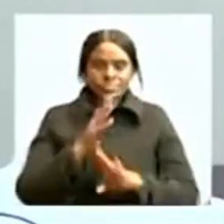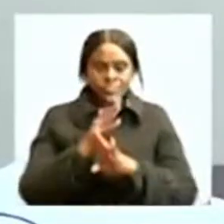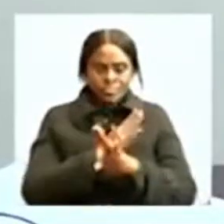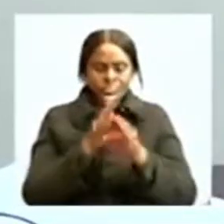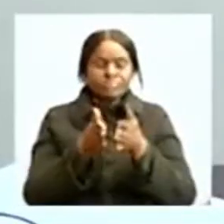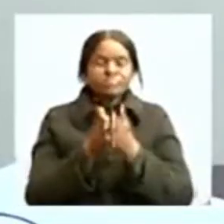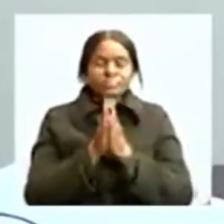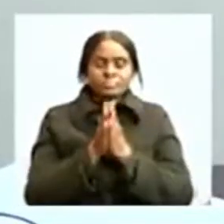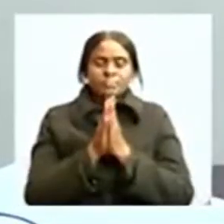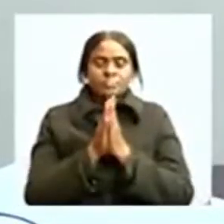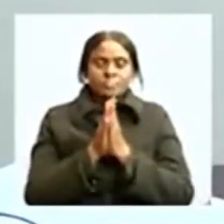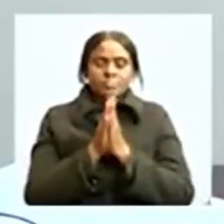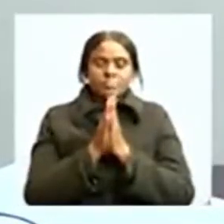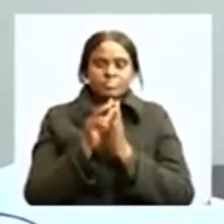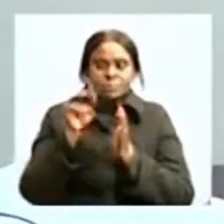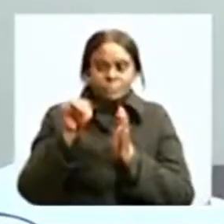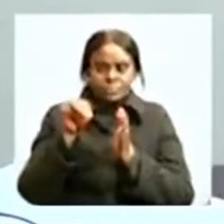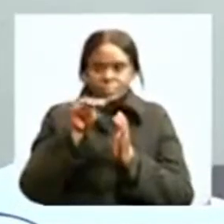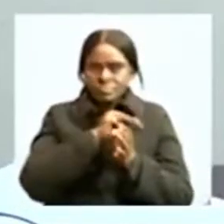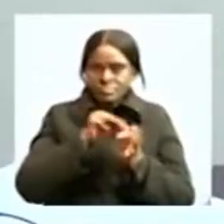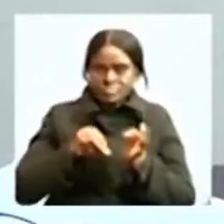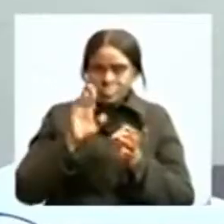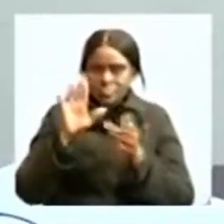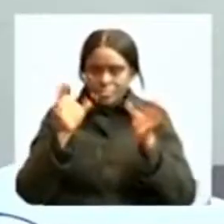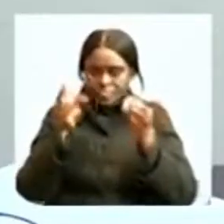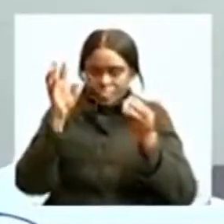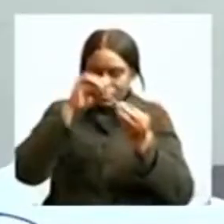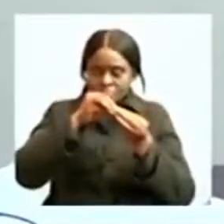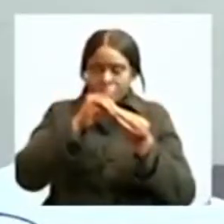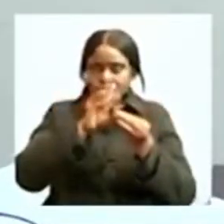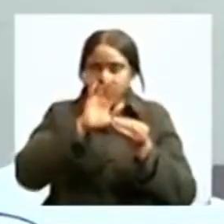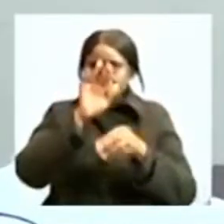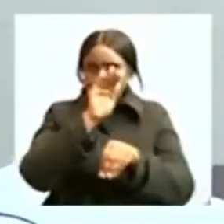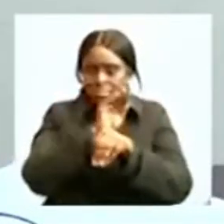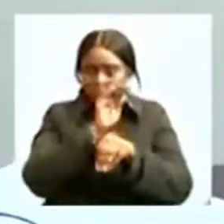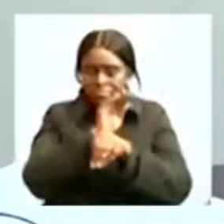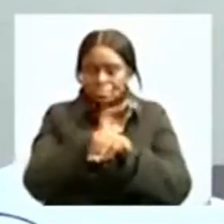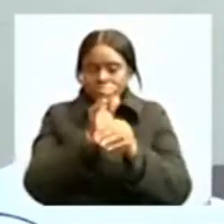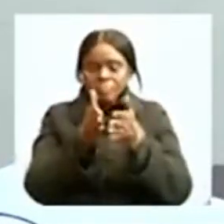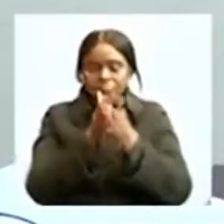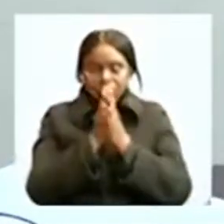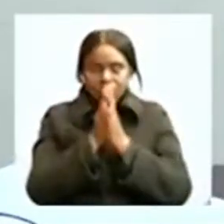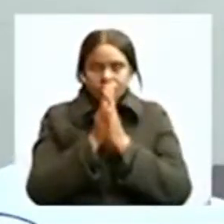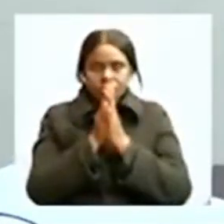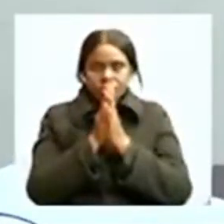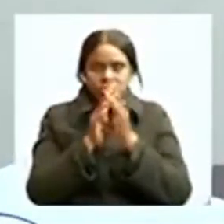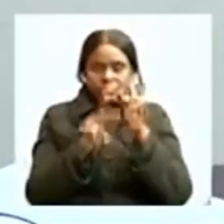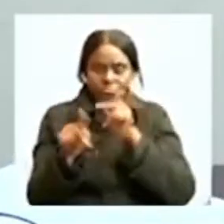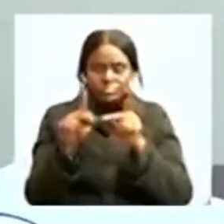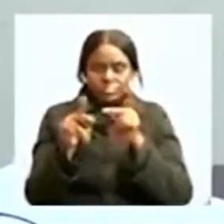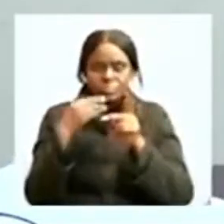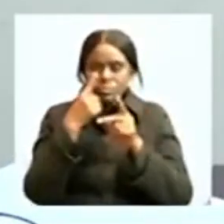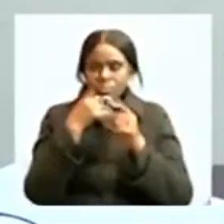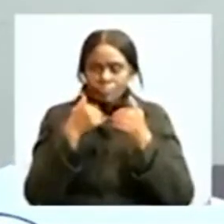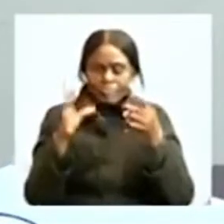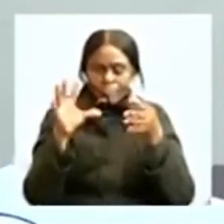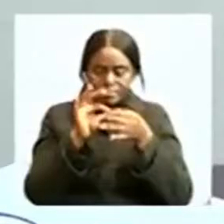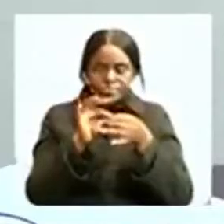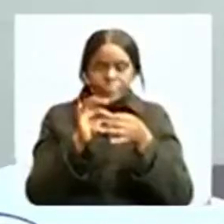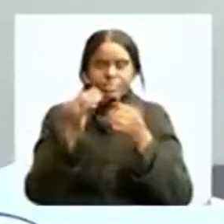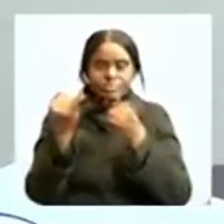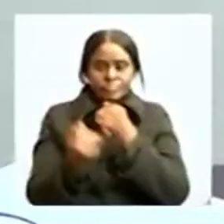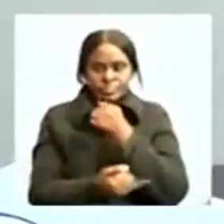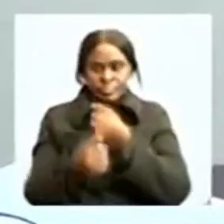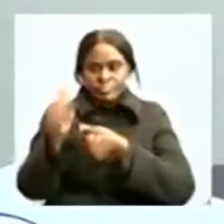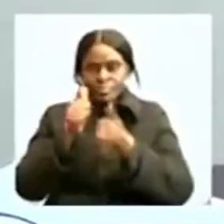a member of your team to augment your points, we'd like to ask the people who have just joined to